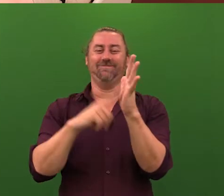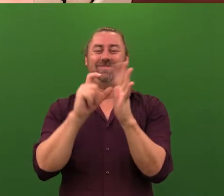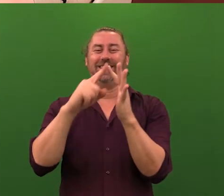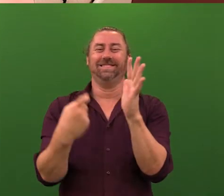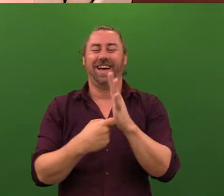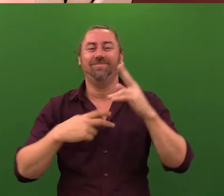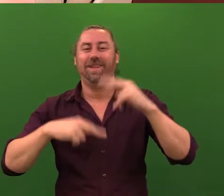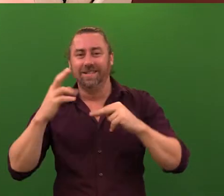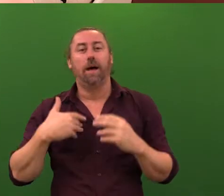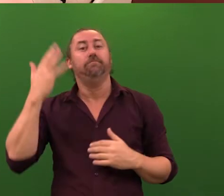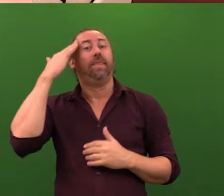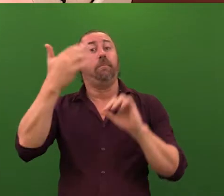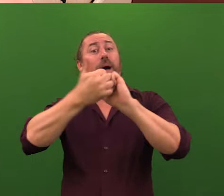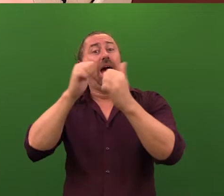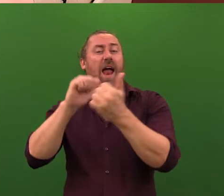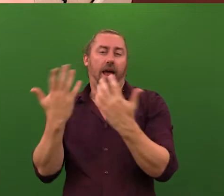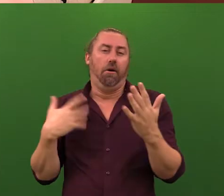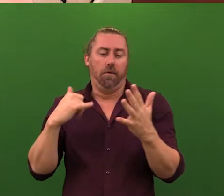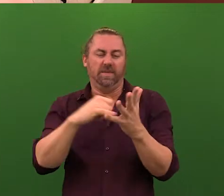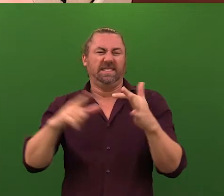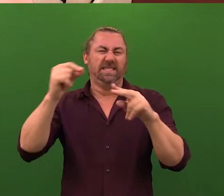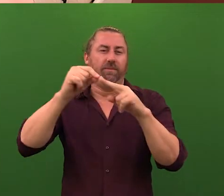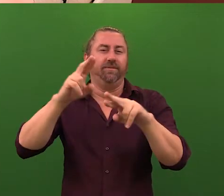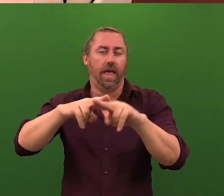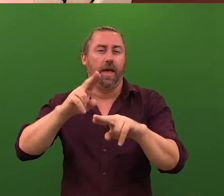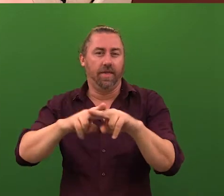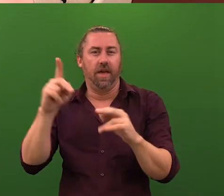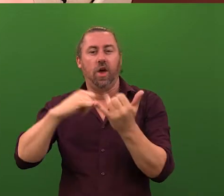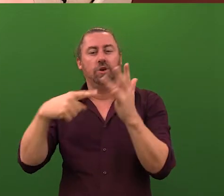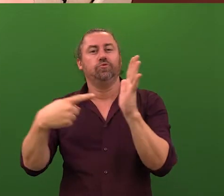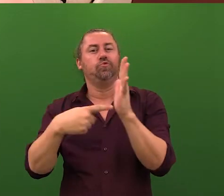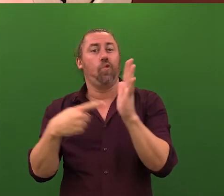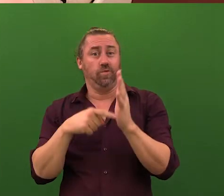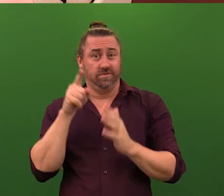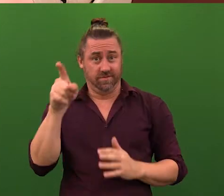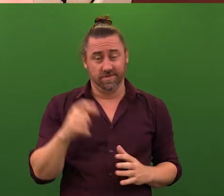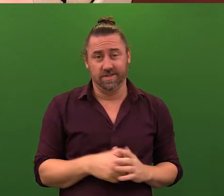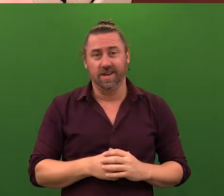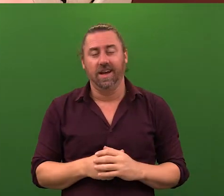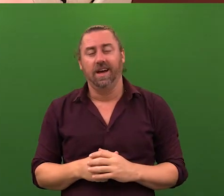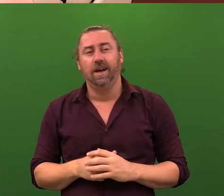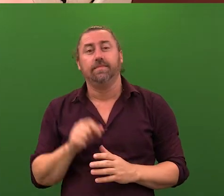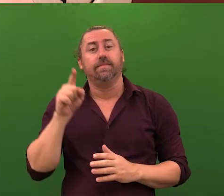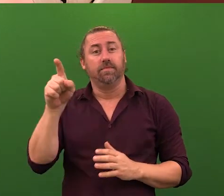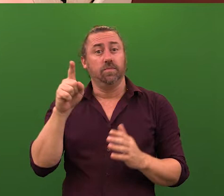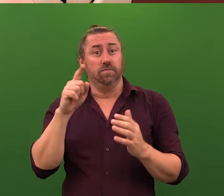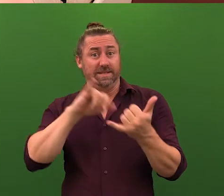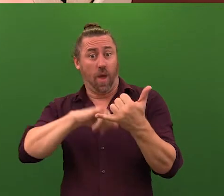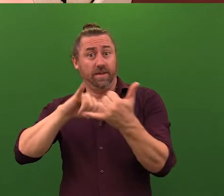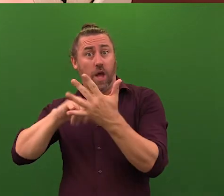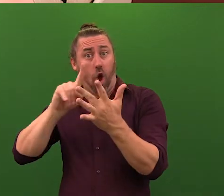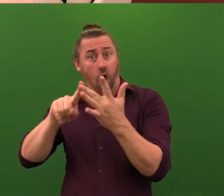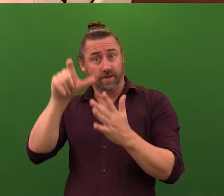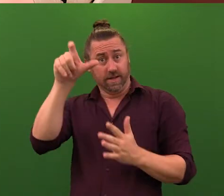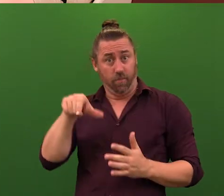Yeah, so my mum's partner, my stepdad, Scott Bohr, so he was one of the South Sea